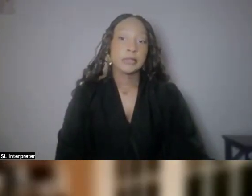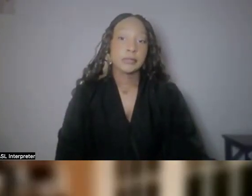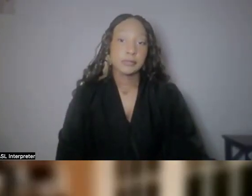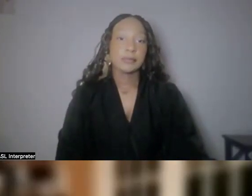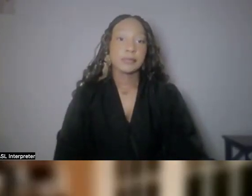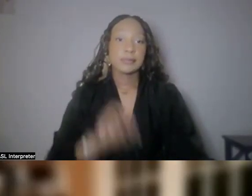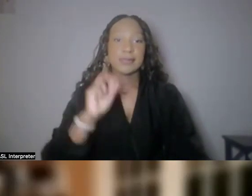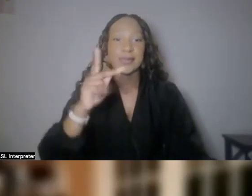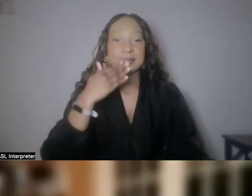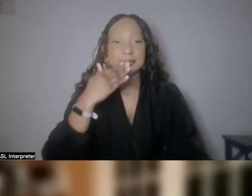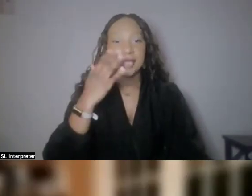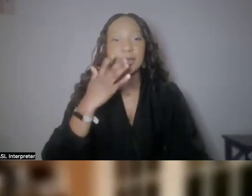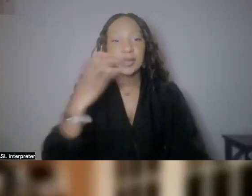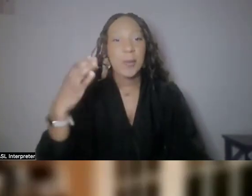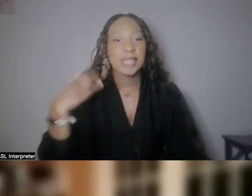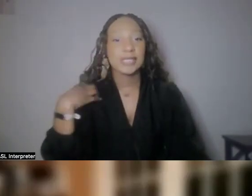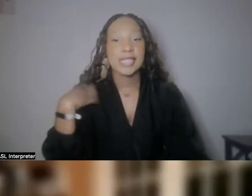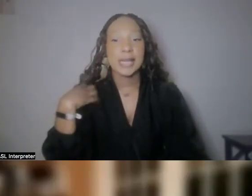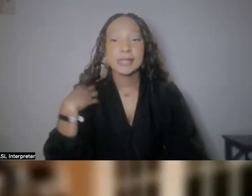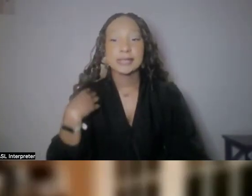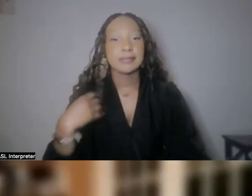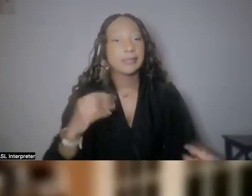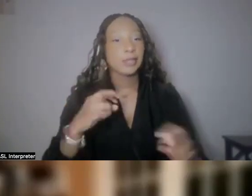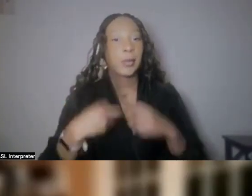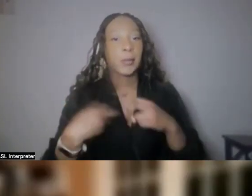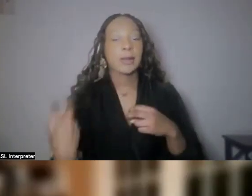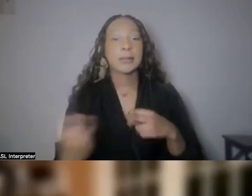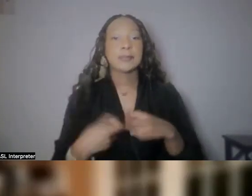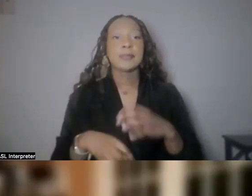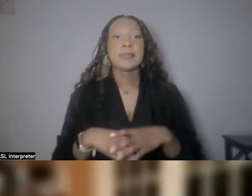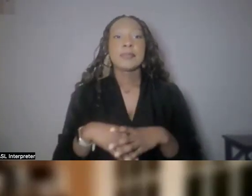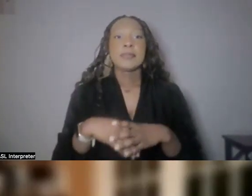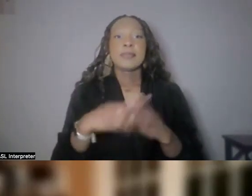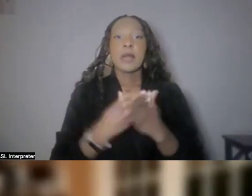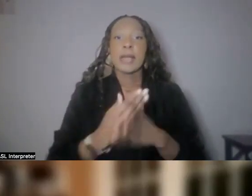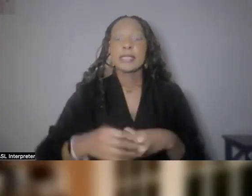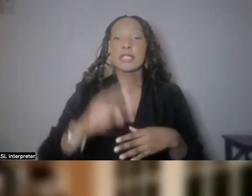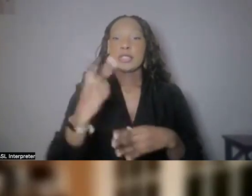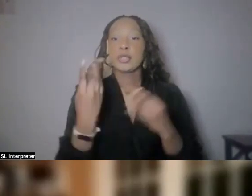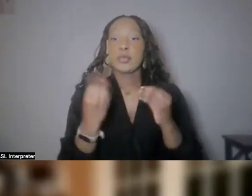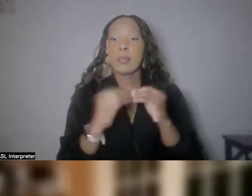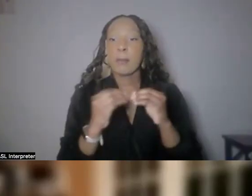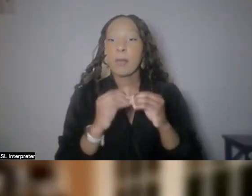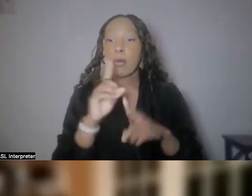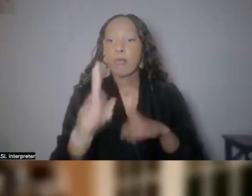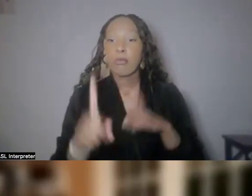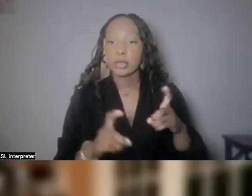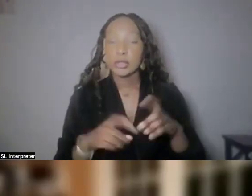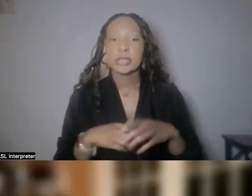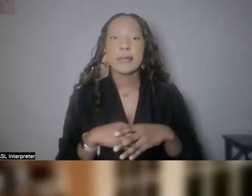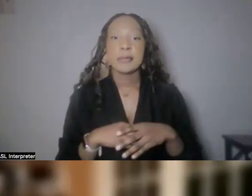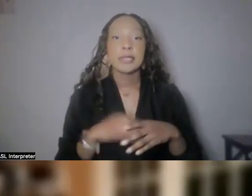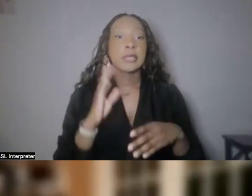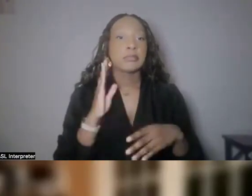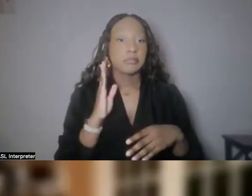Okay, thank you so much, Captain. Okay. All right. So let me go to two more that I see together, and I'm gonna